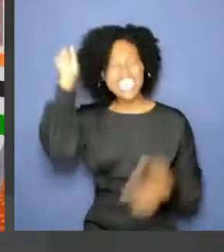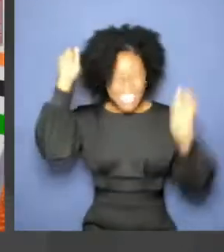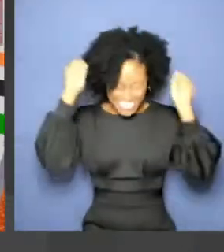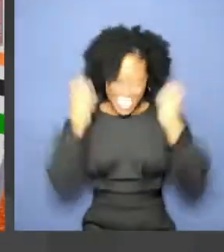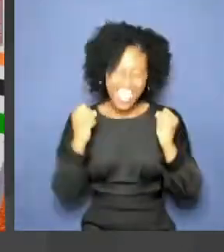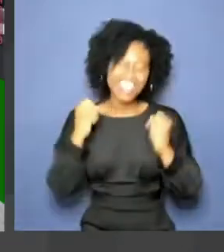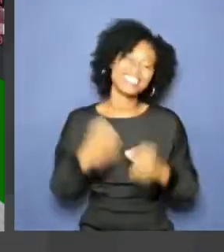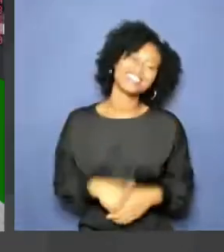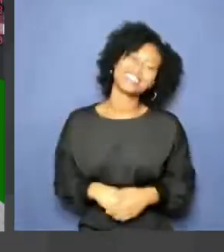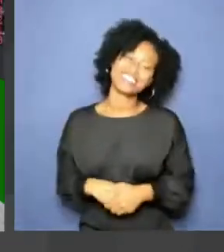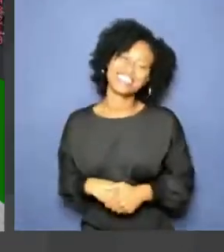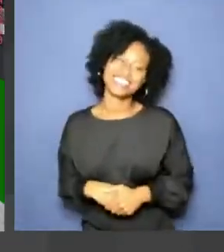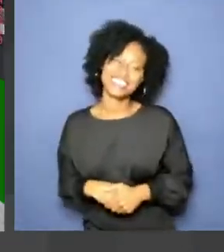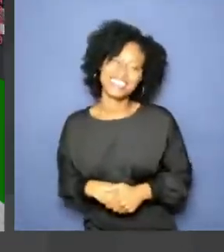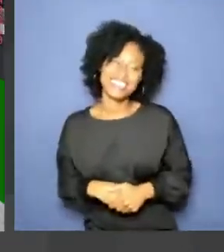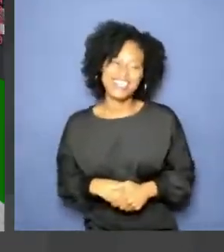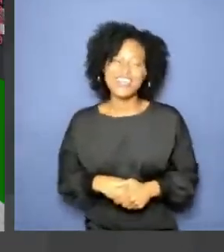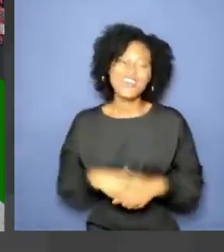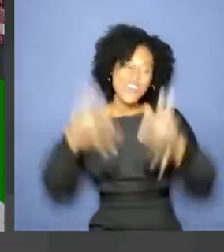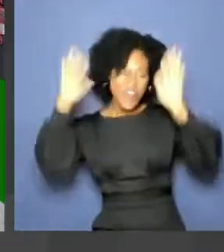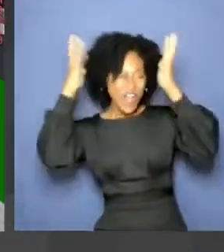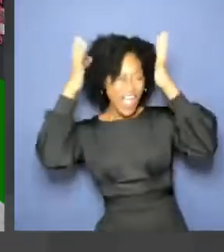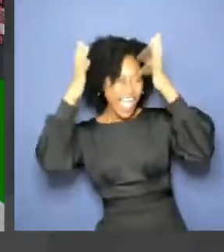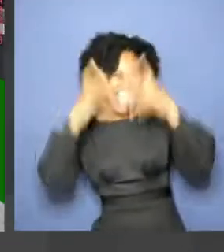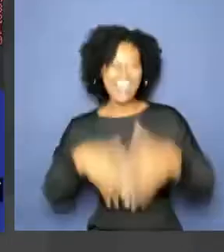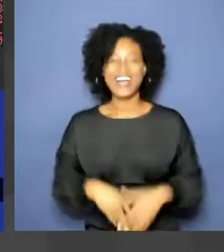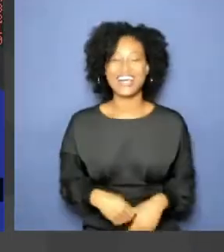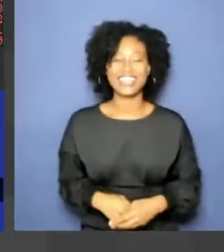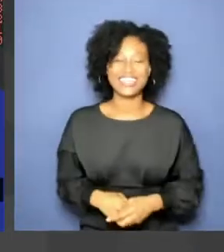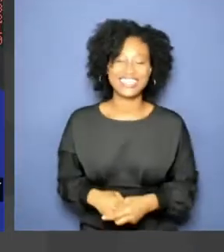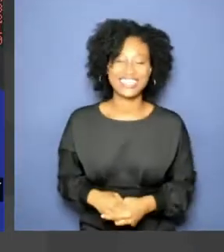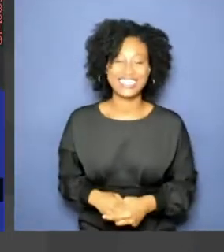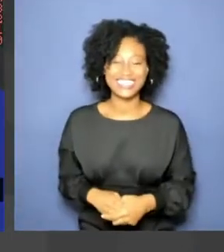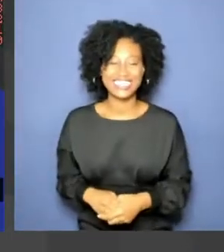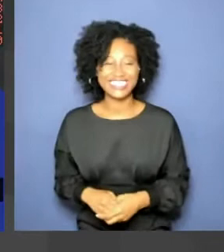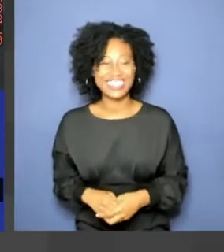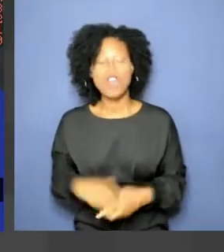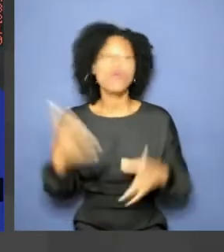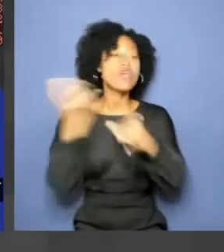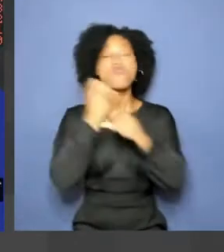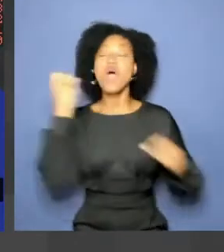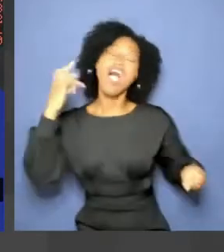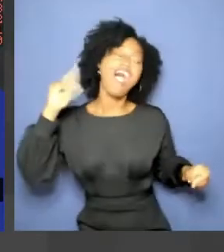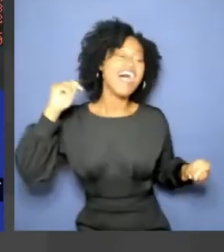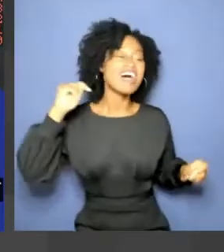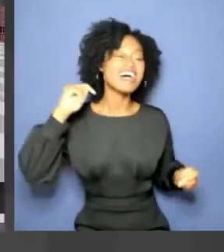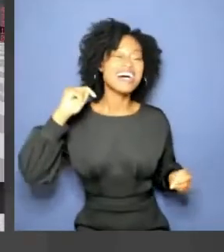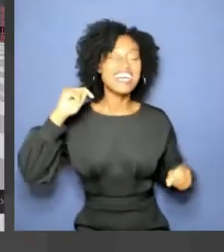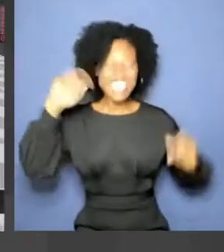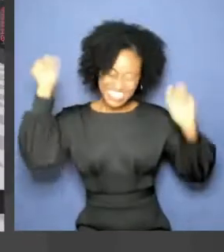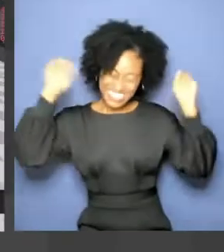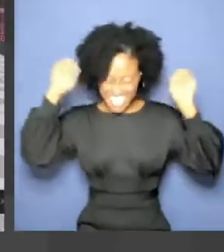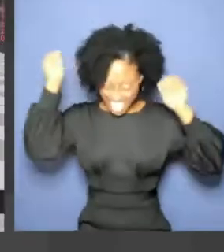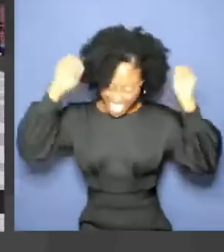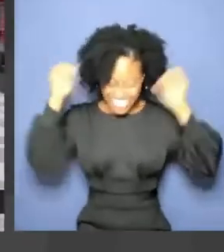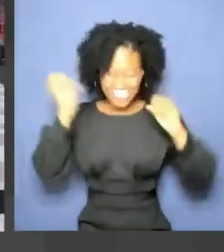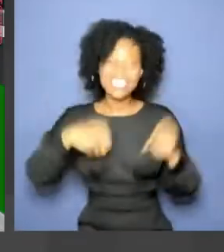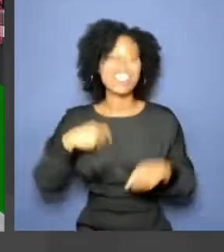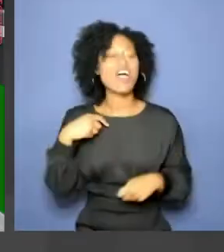Yes! Let's go! We won it. Let's go! Let's